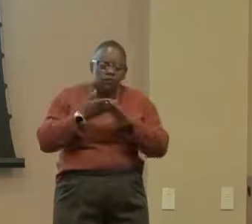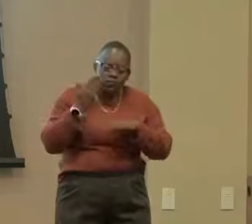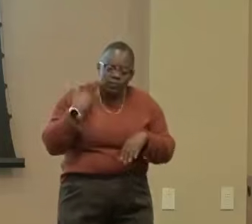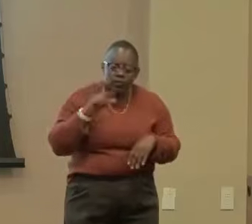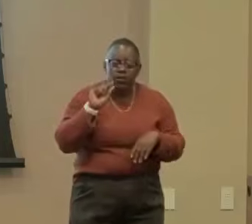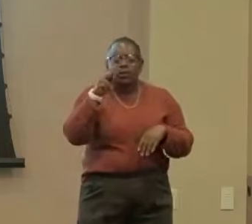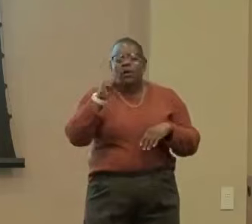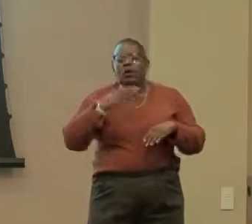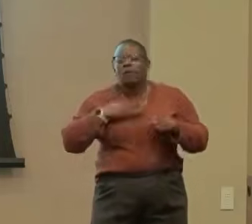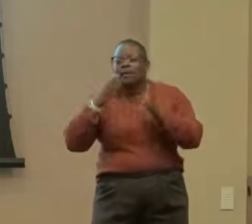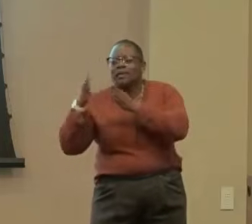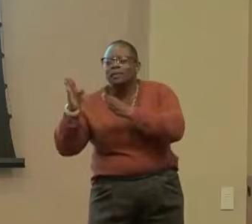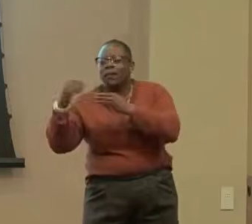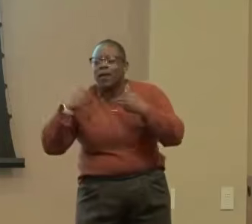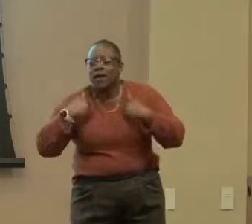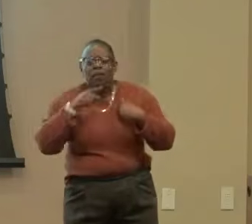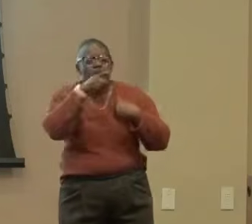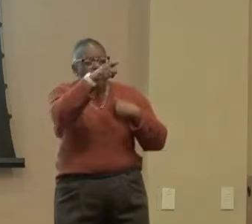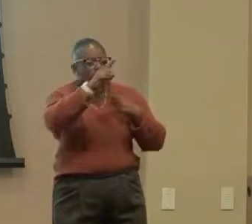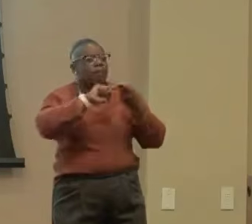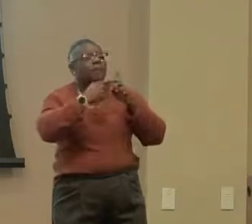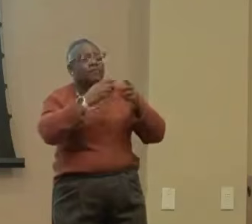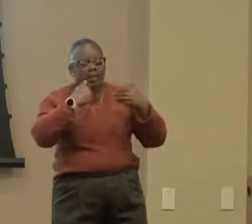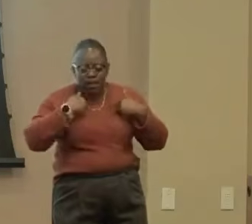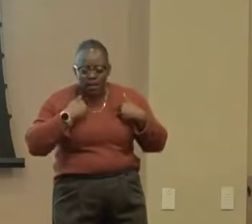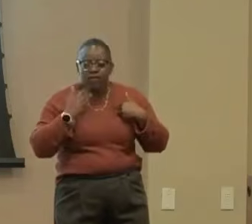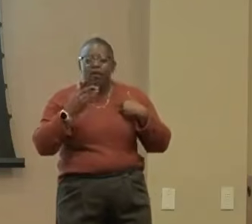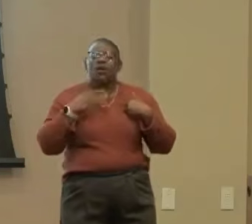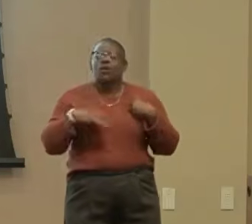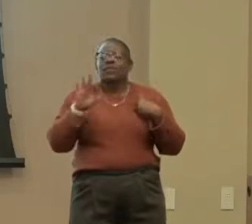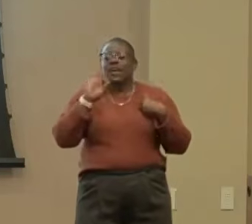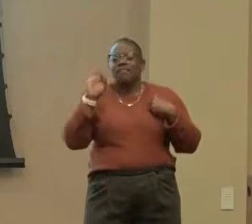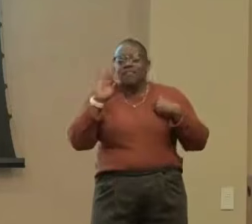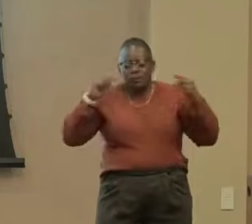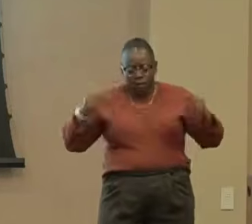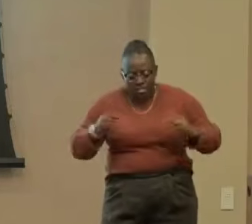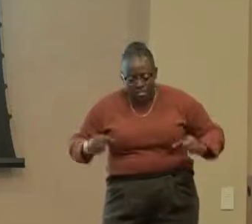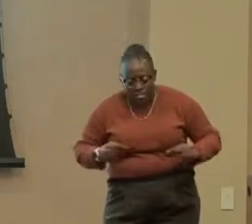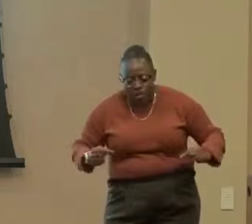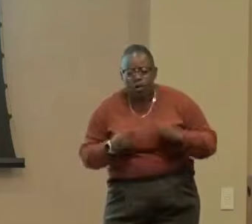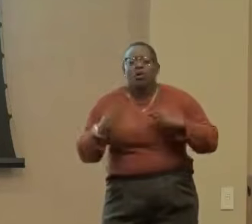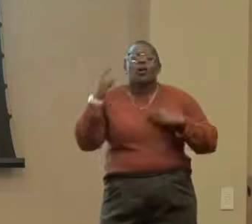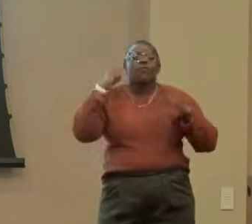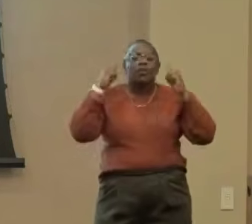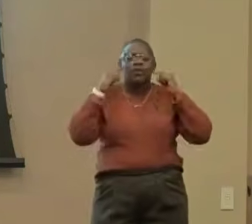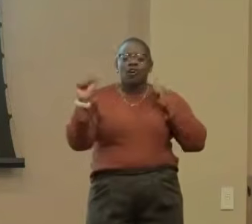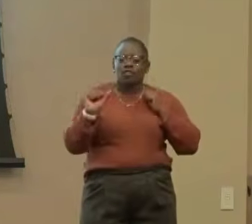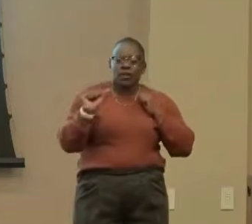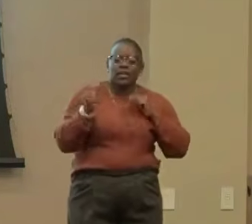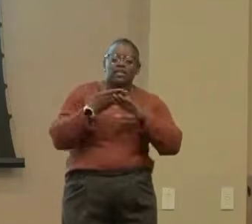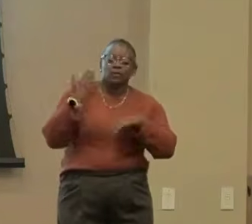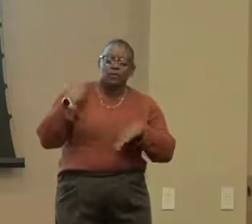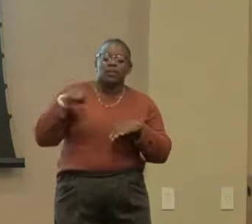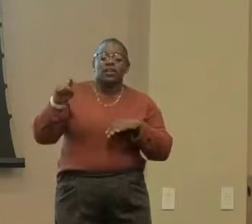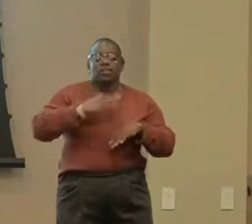I have a neighbor. Oh, I have a friend who has fibromyalgia. Oh, I've heard of arthritis. So they are